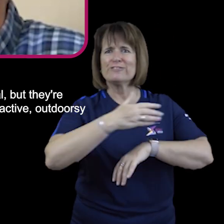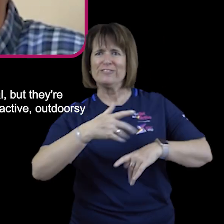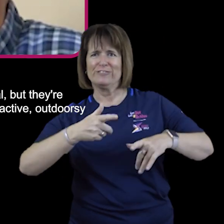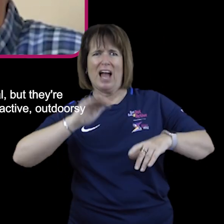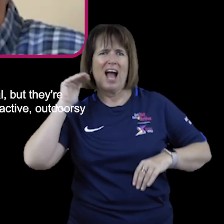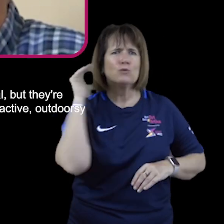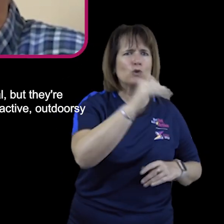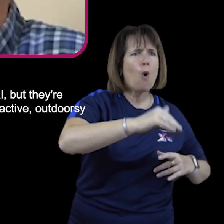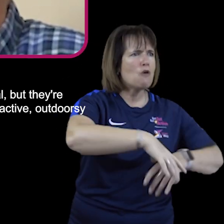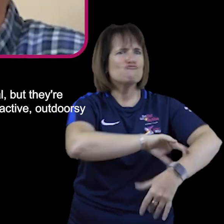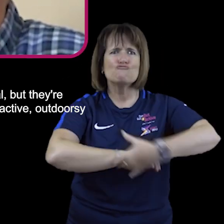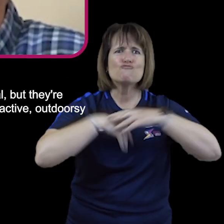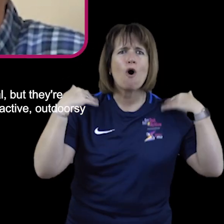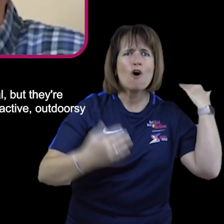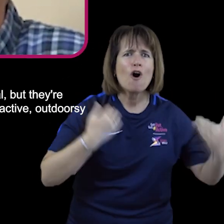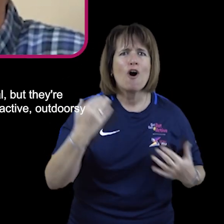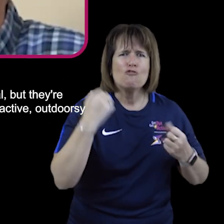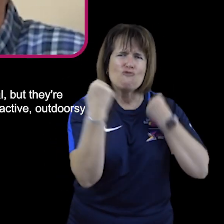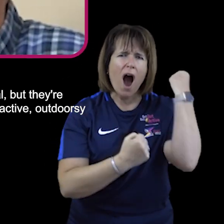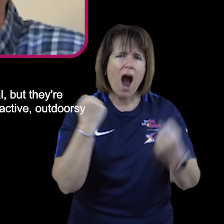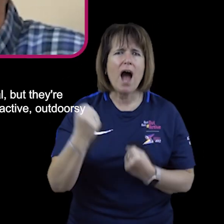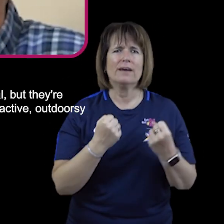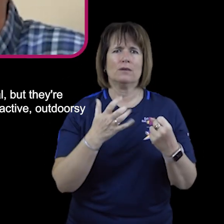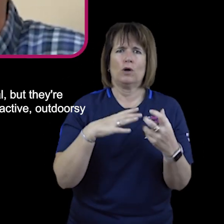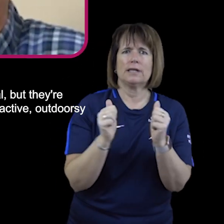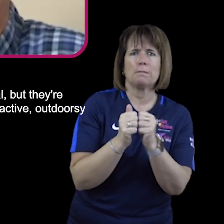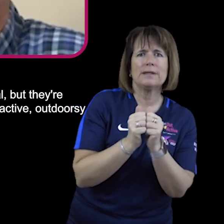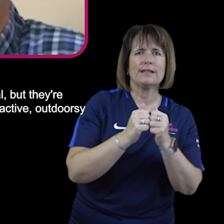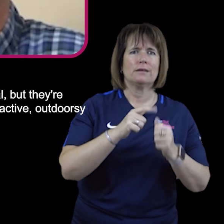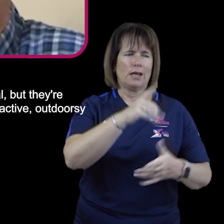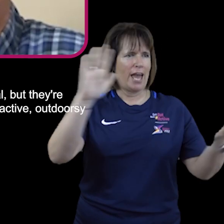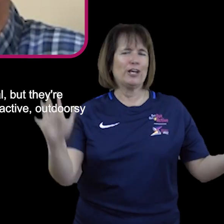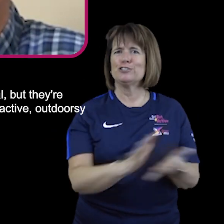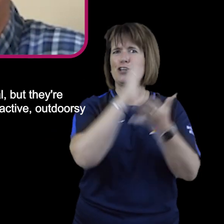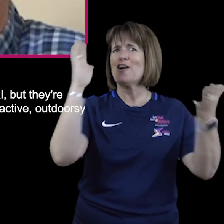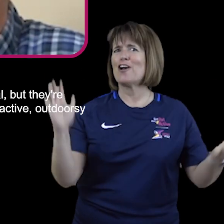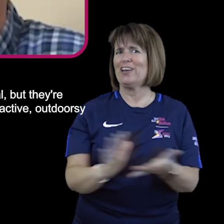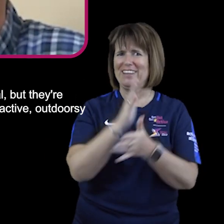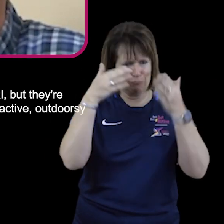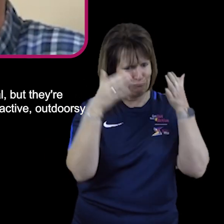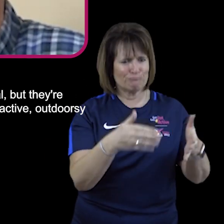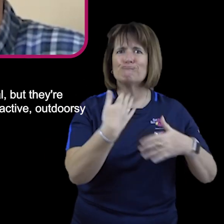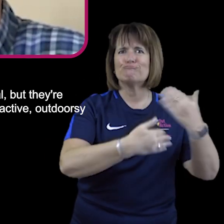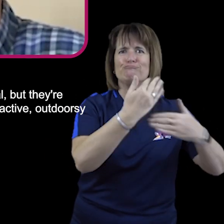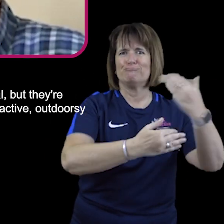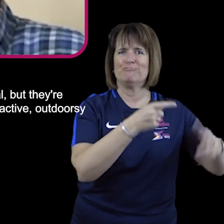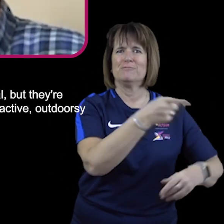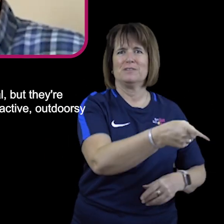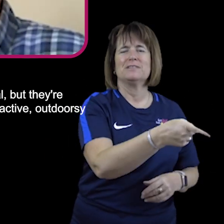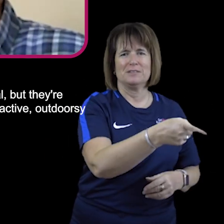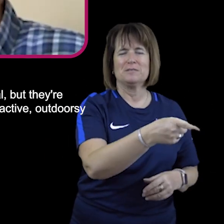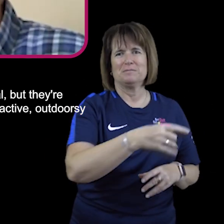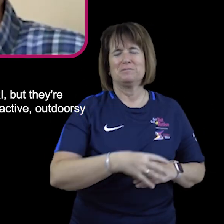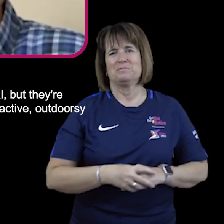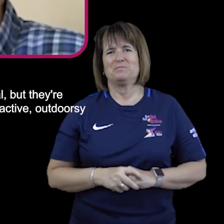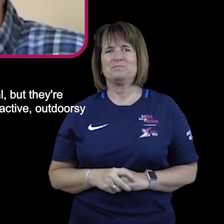it. He's that much more active, outdoorsy type of boy who wants to run, to be occupied. But it's